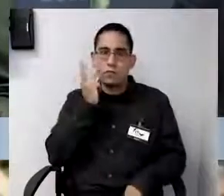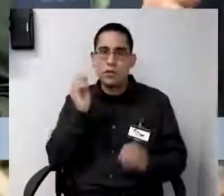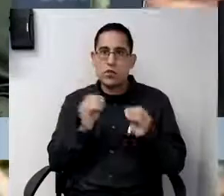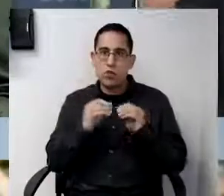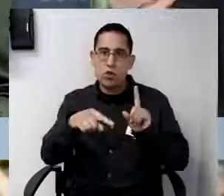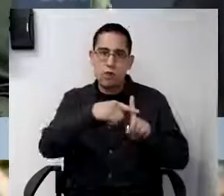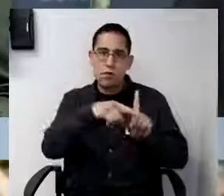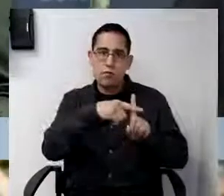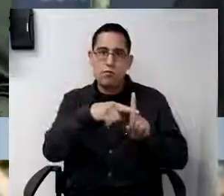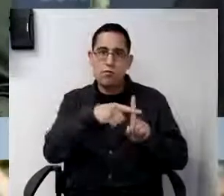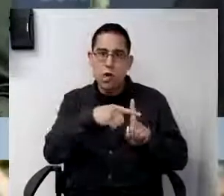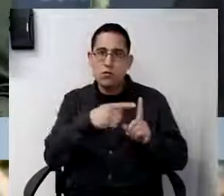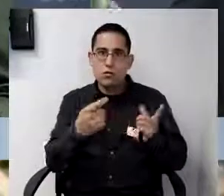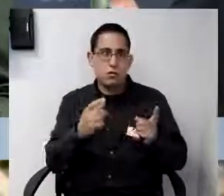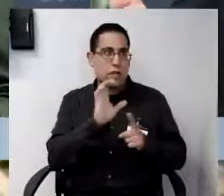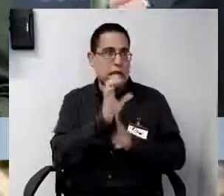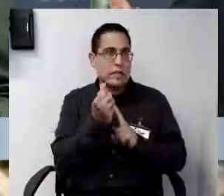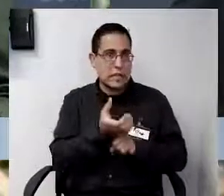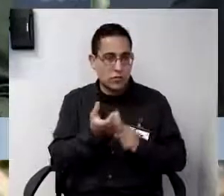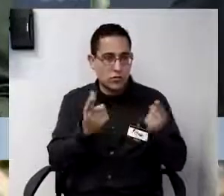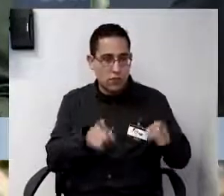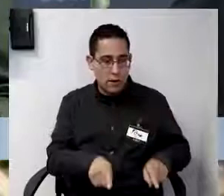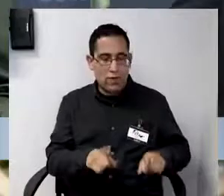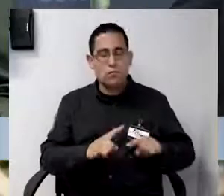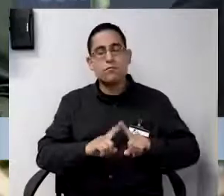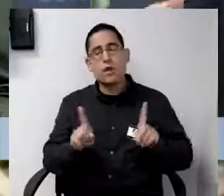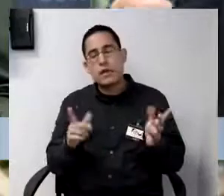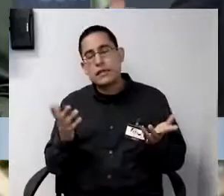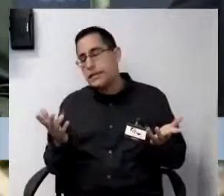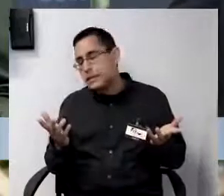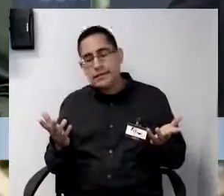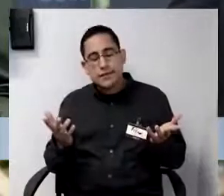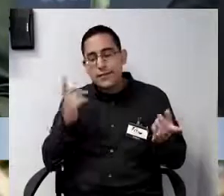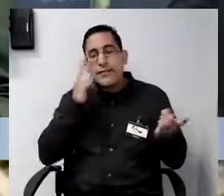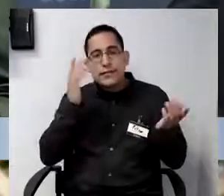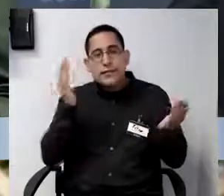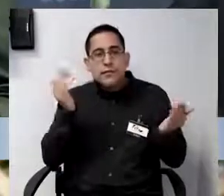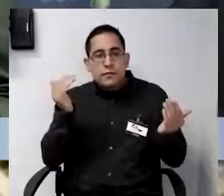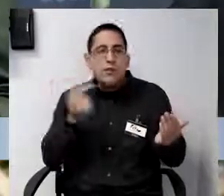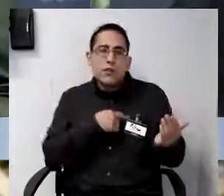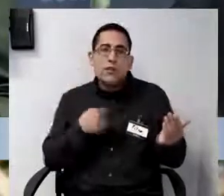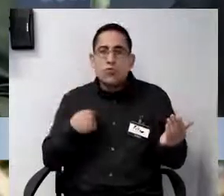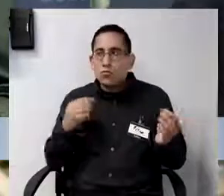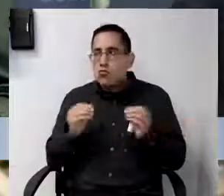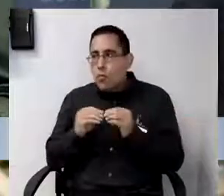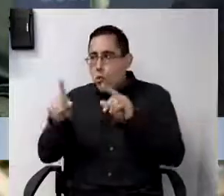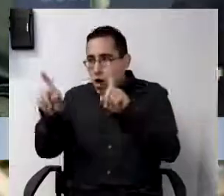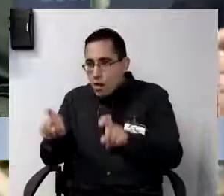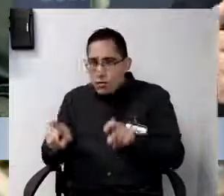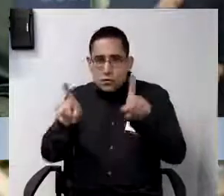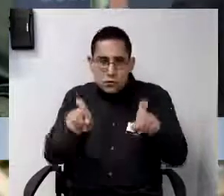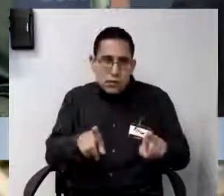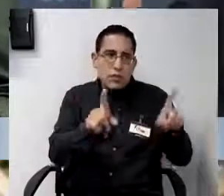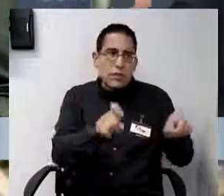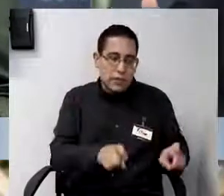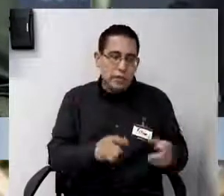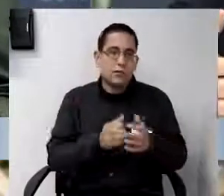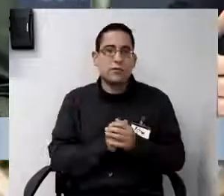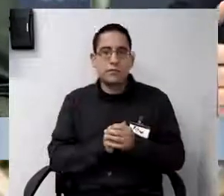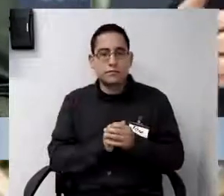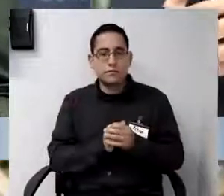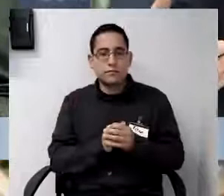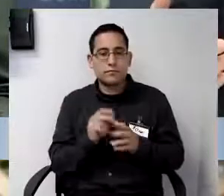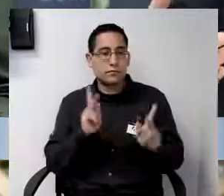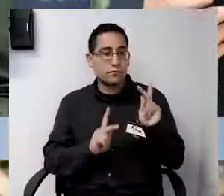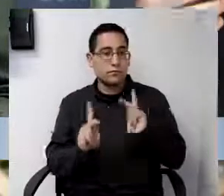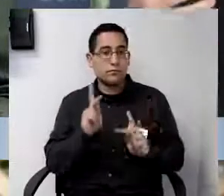cases, but that is expected because we're doing more testing. So you definitely hear